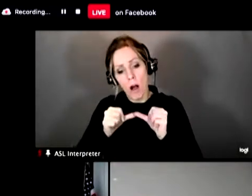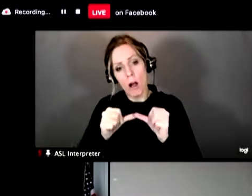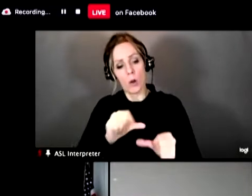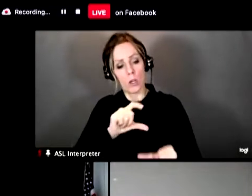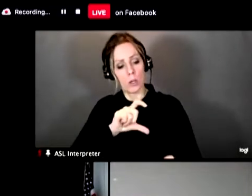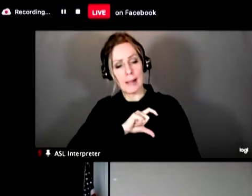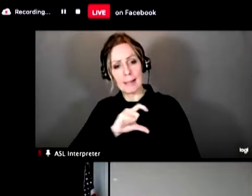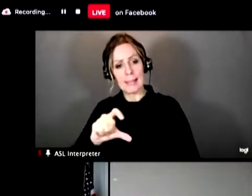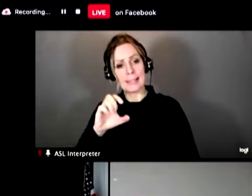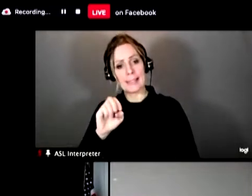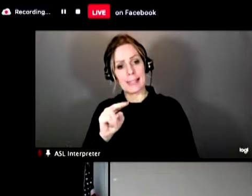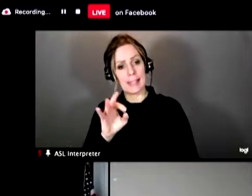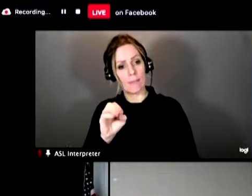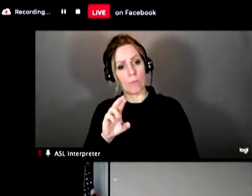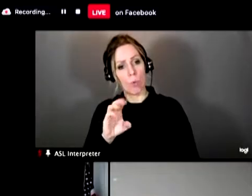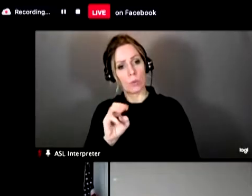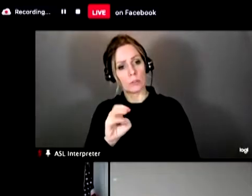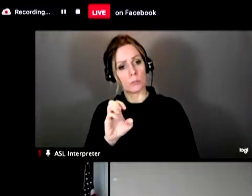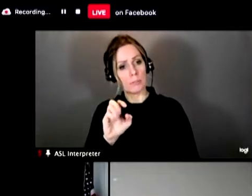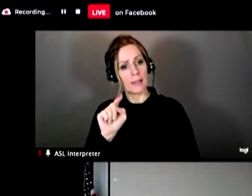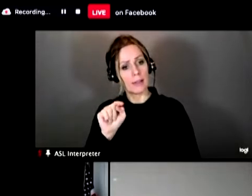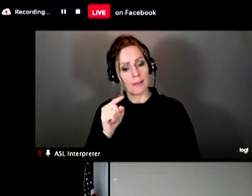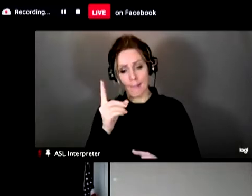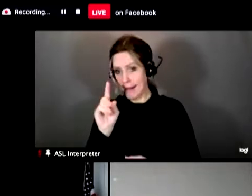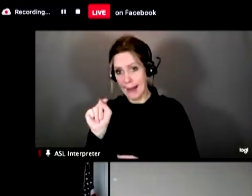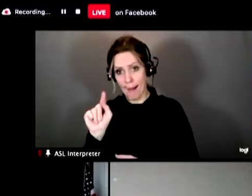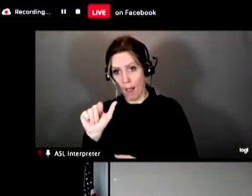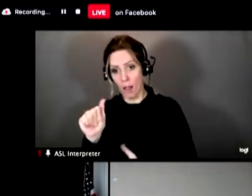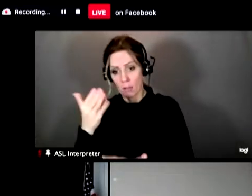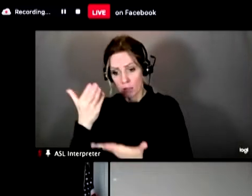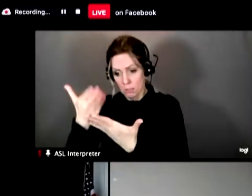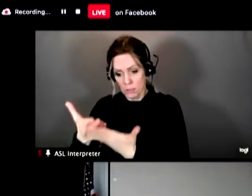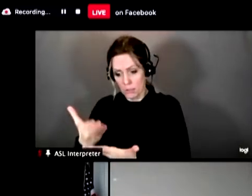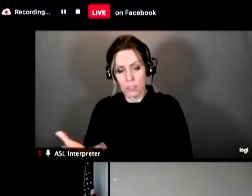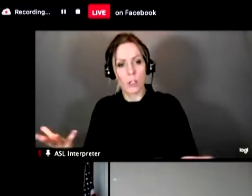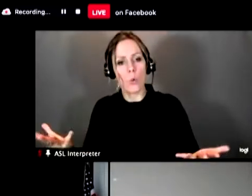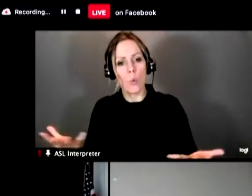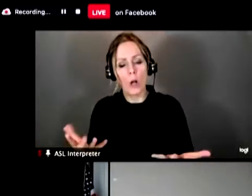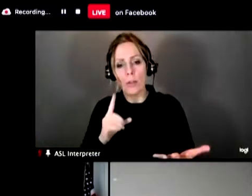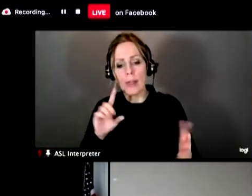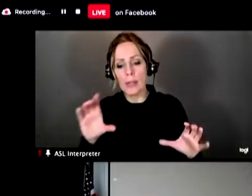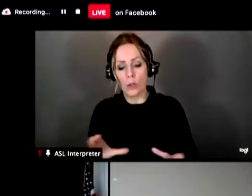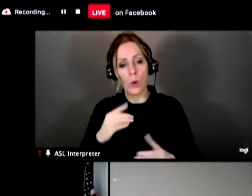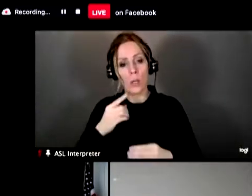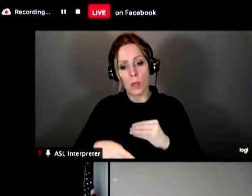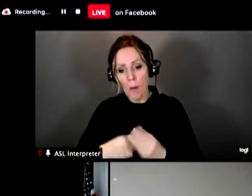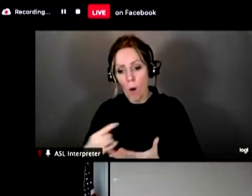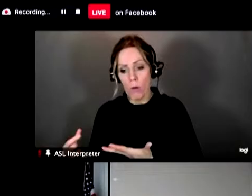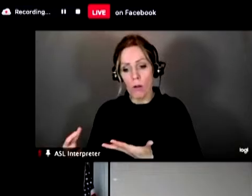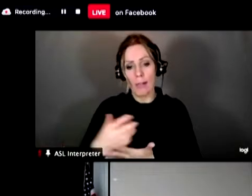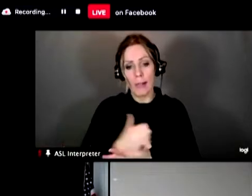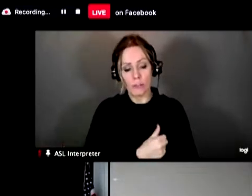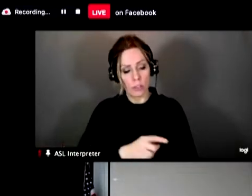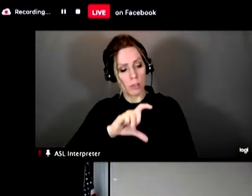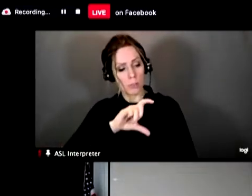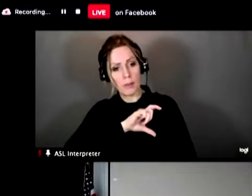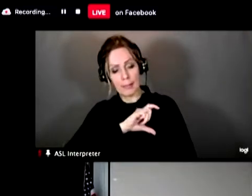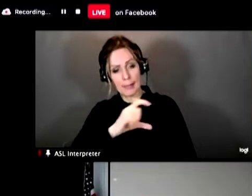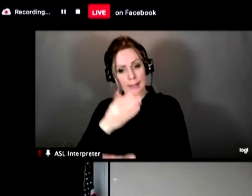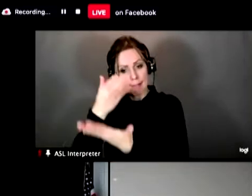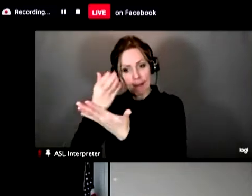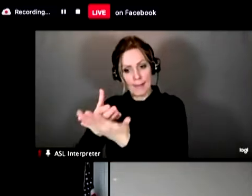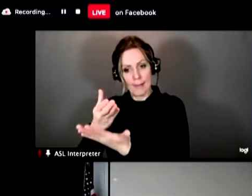about the collection of law enforcement data? And without getting too deeply into it, that's certainly been a topic of conversation, both at the